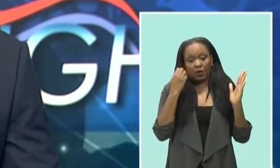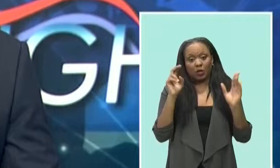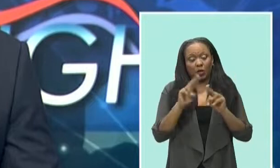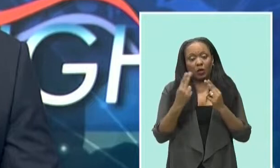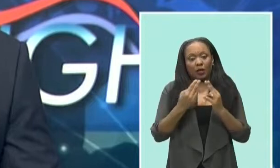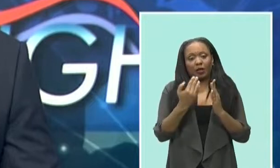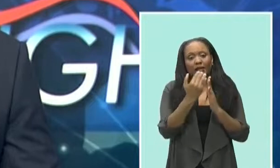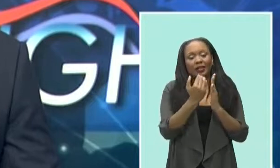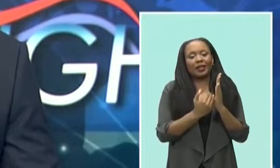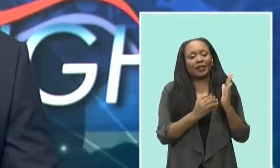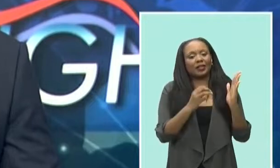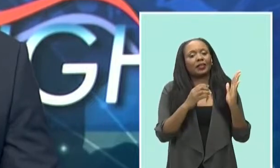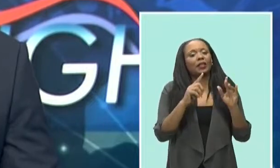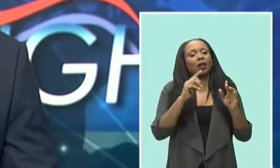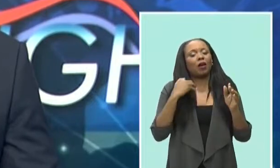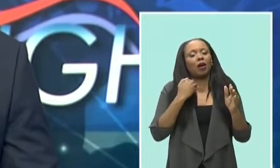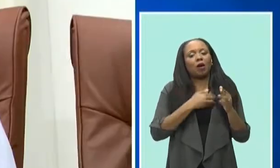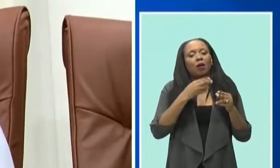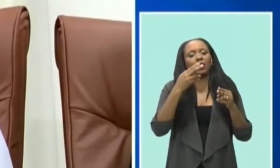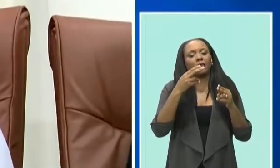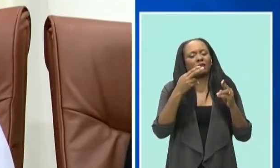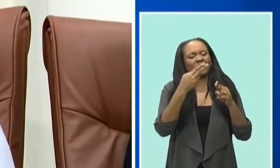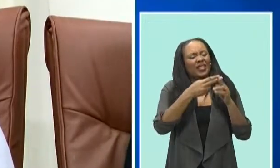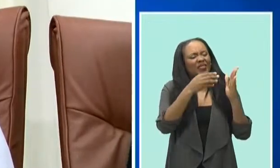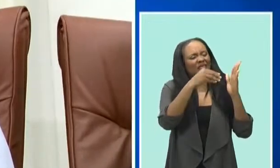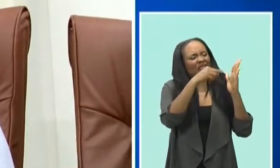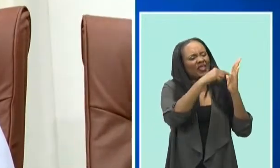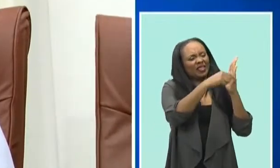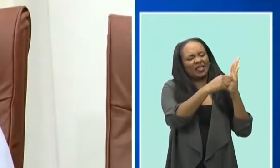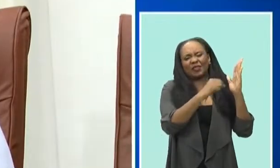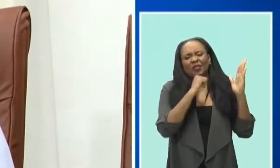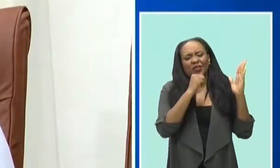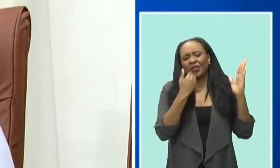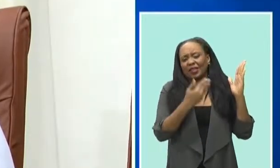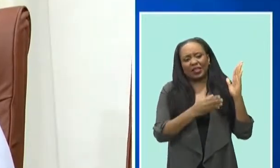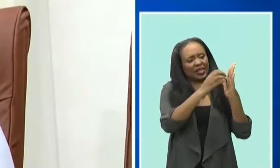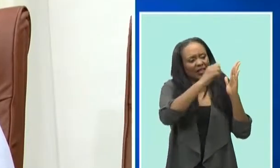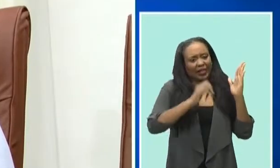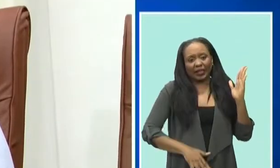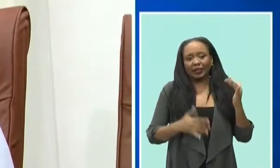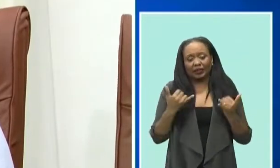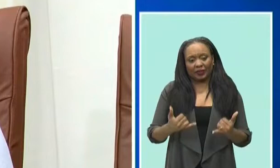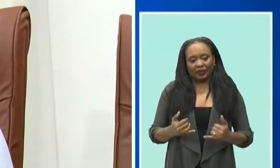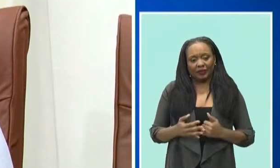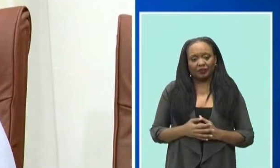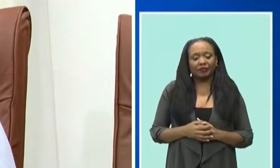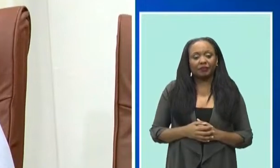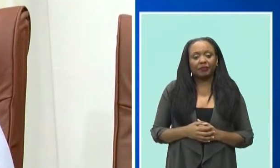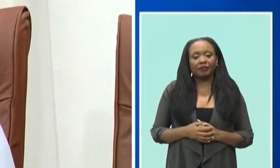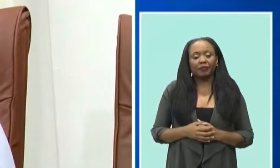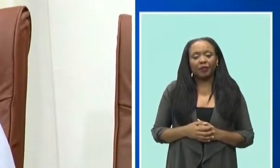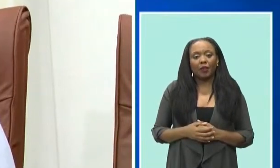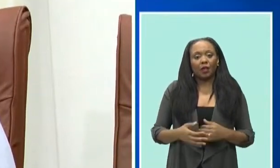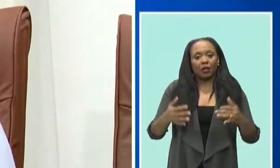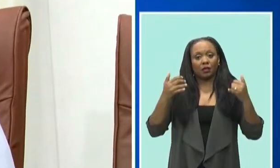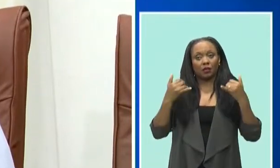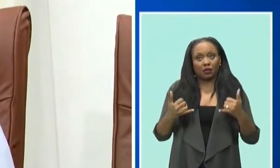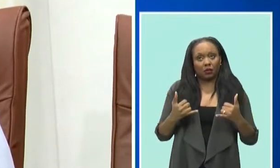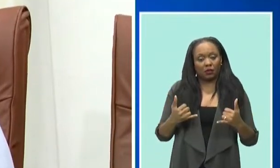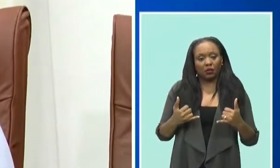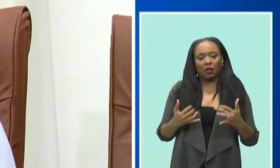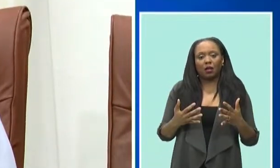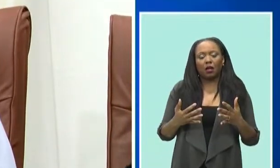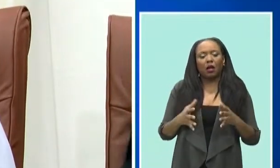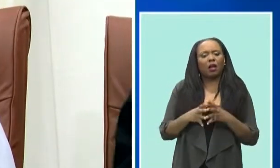there's still work to be done. Insurance companies that could have left us will not now